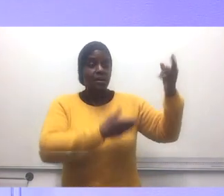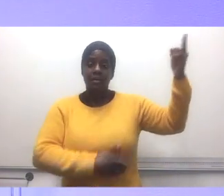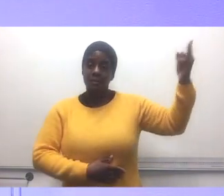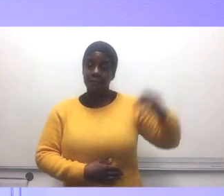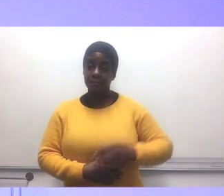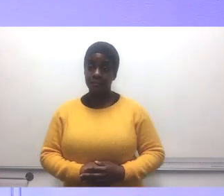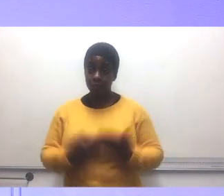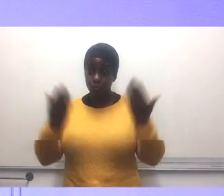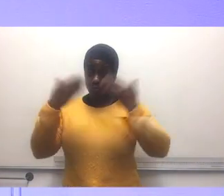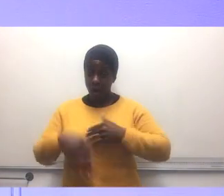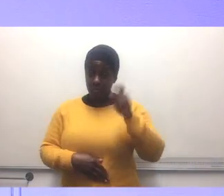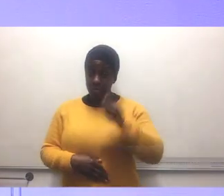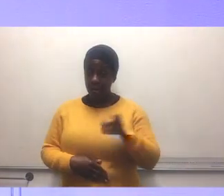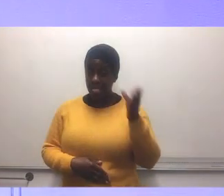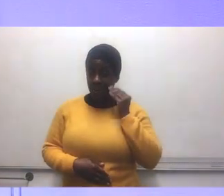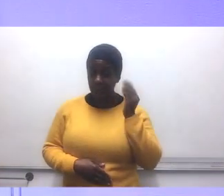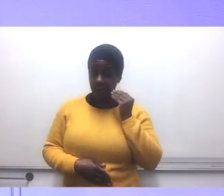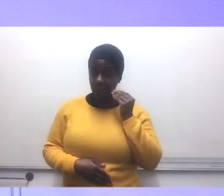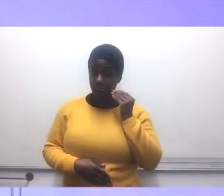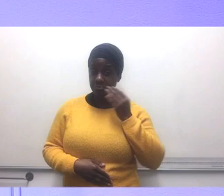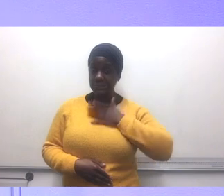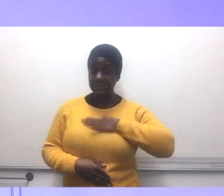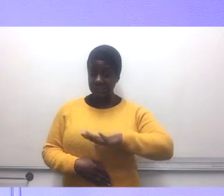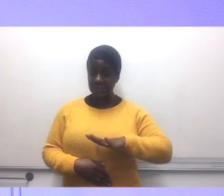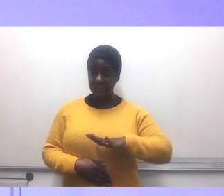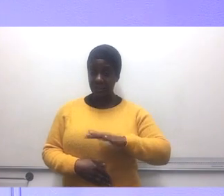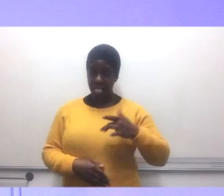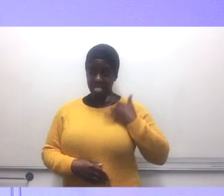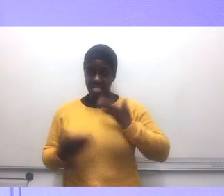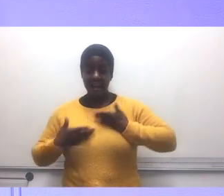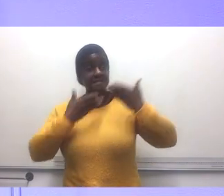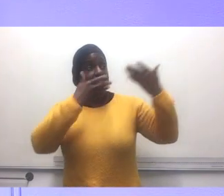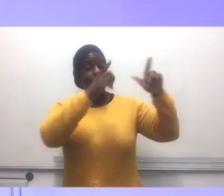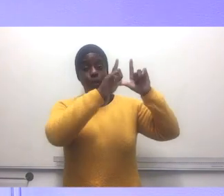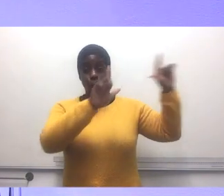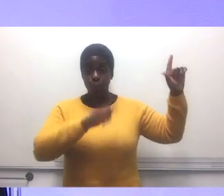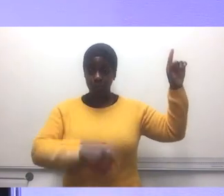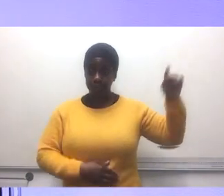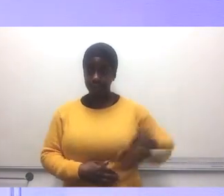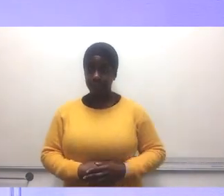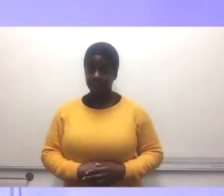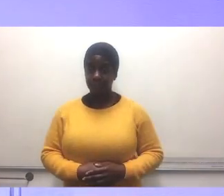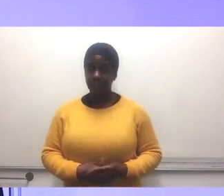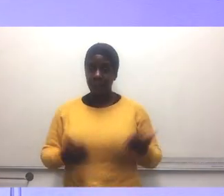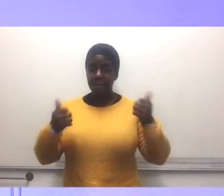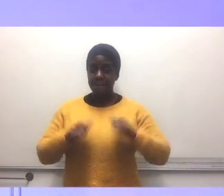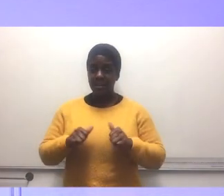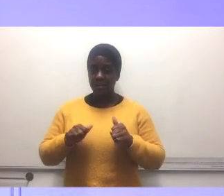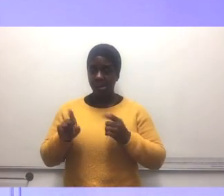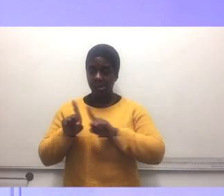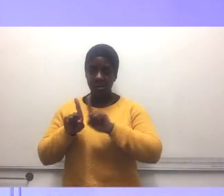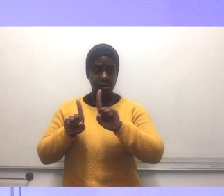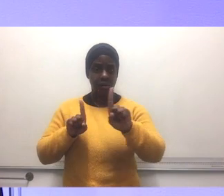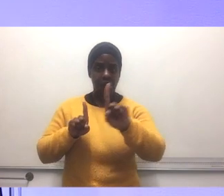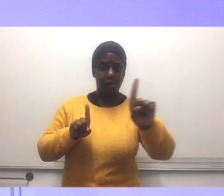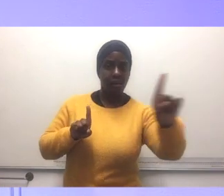someone listening to this message who need to give their life to the Lord. You have been running away from